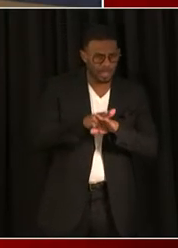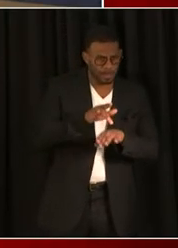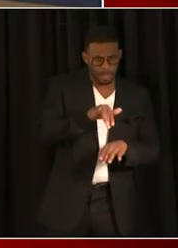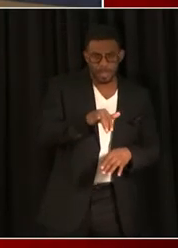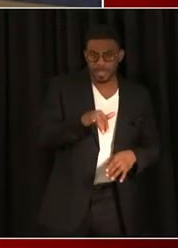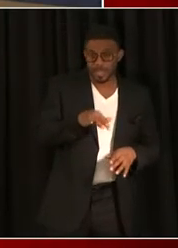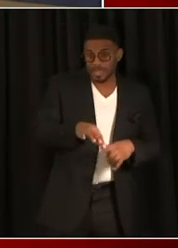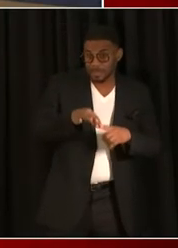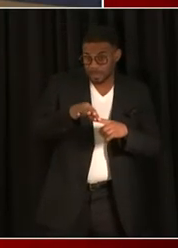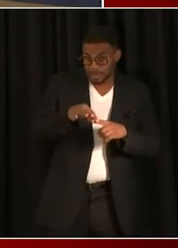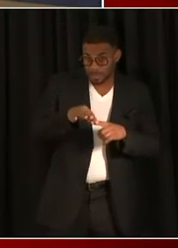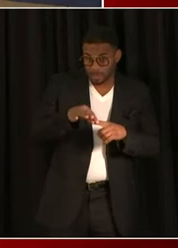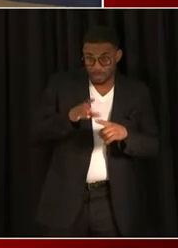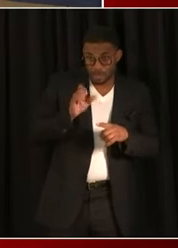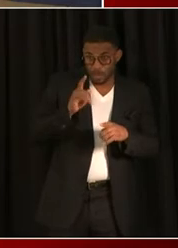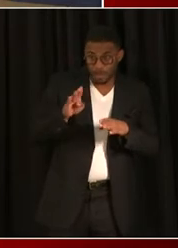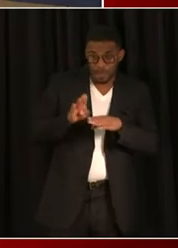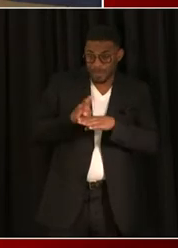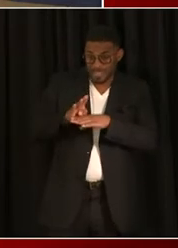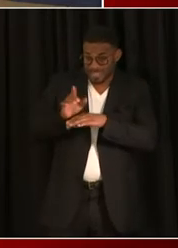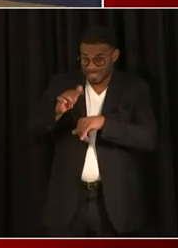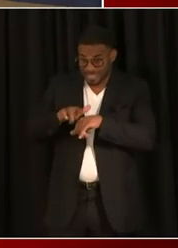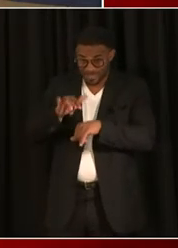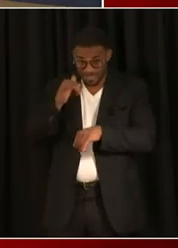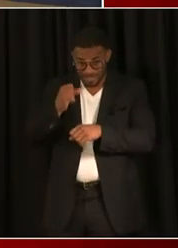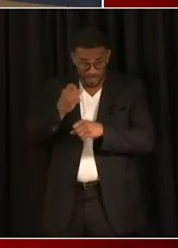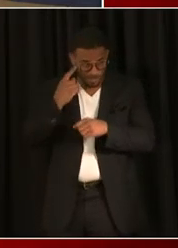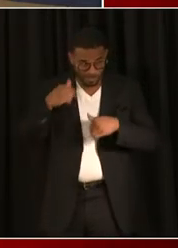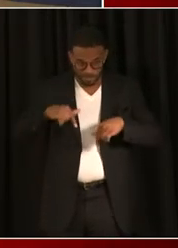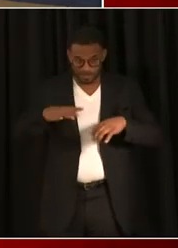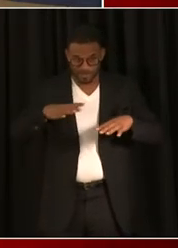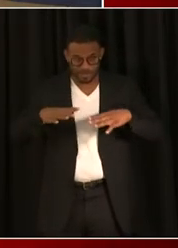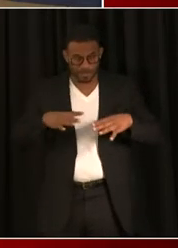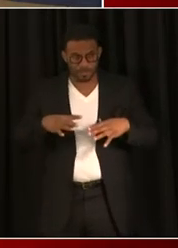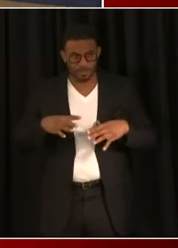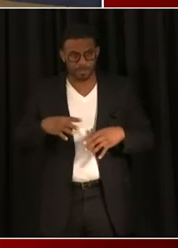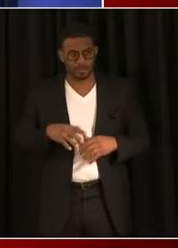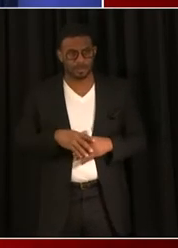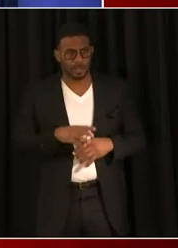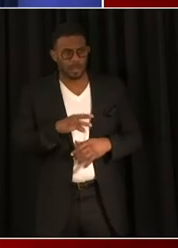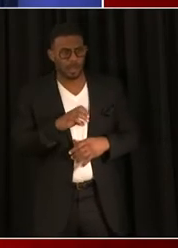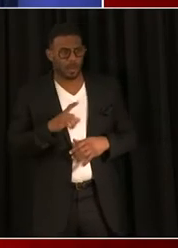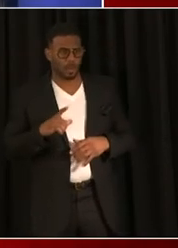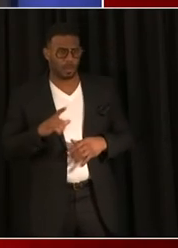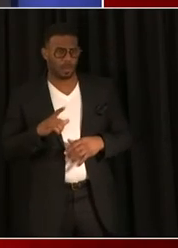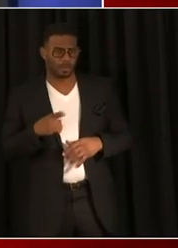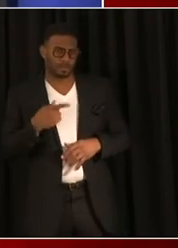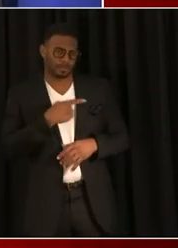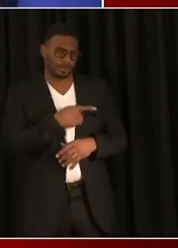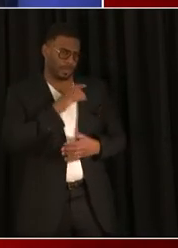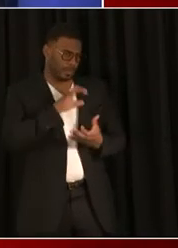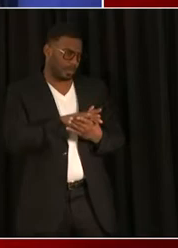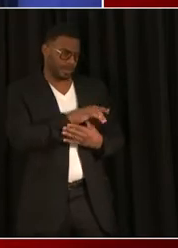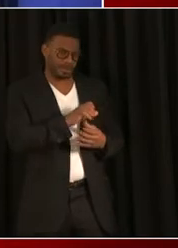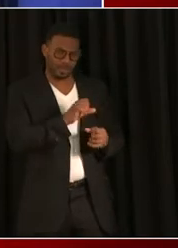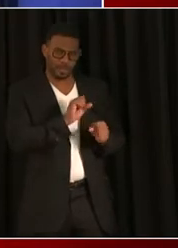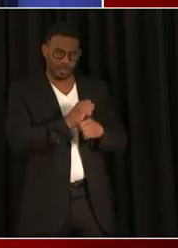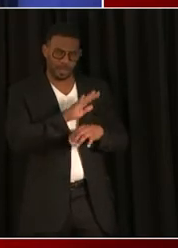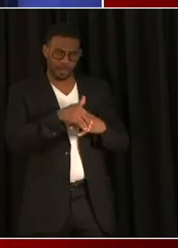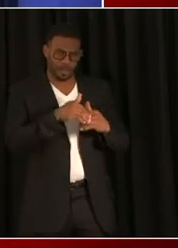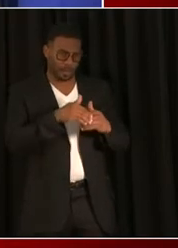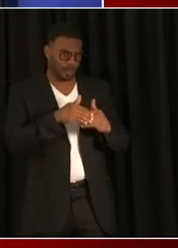on top of that, especially during one of the busiest times of the year for the business? Well, she's the one that makes the